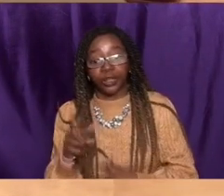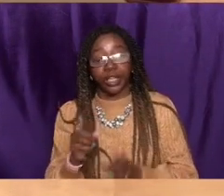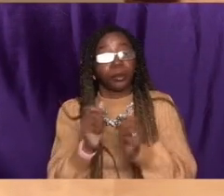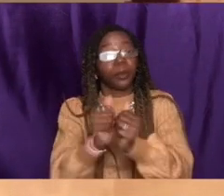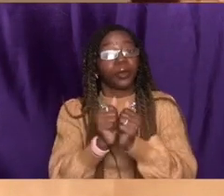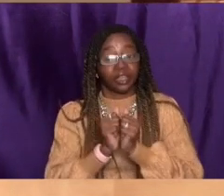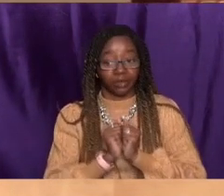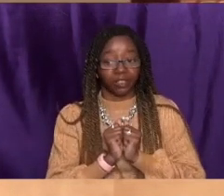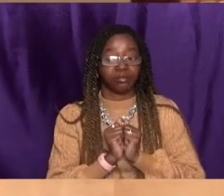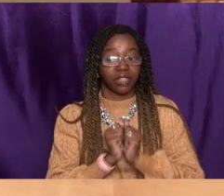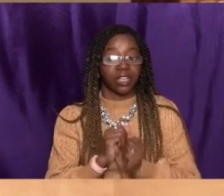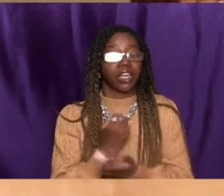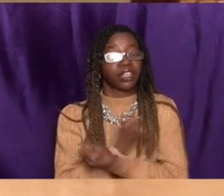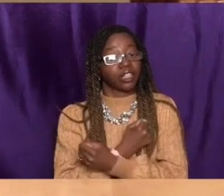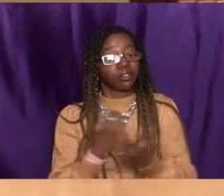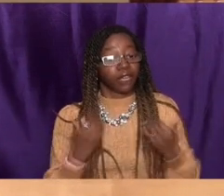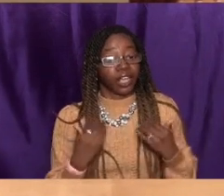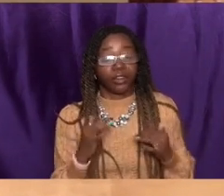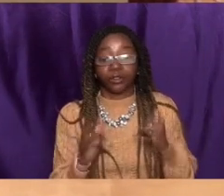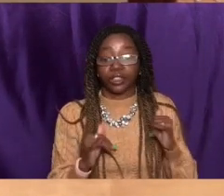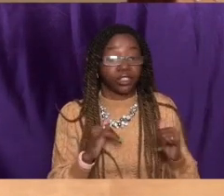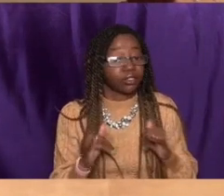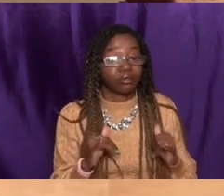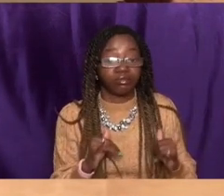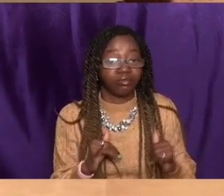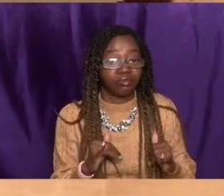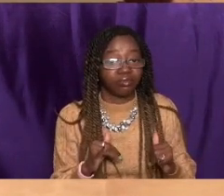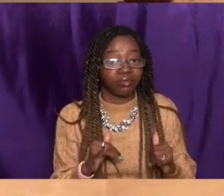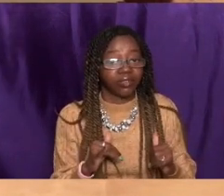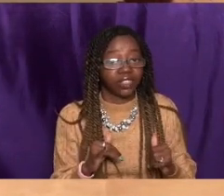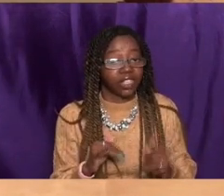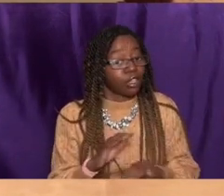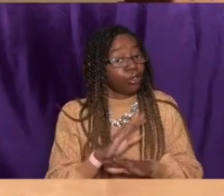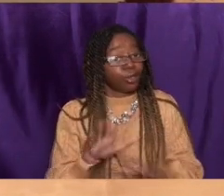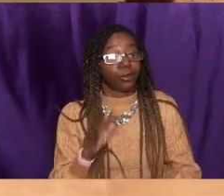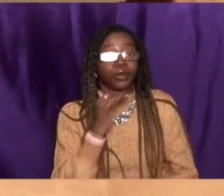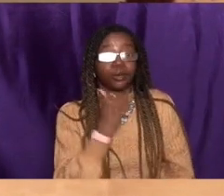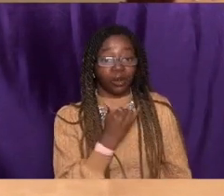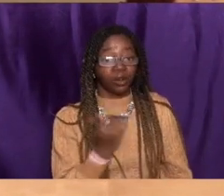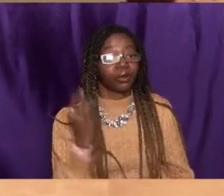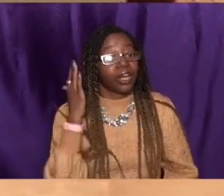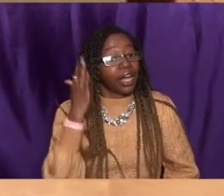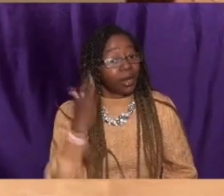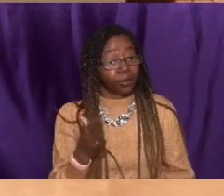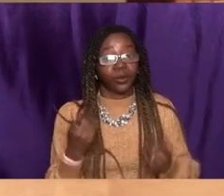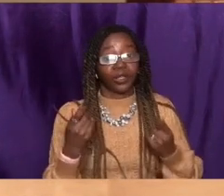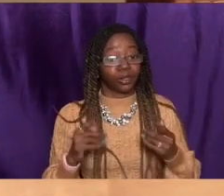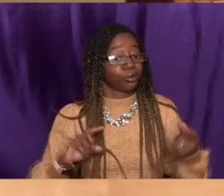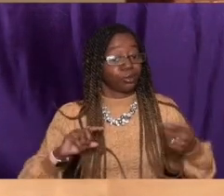me and the love we have for each other, but don't get it twisted. I will come for you.